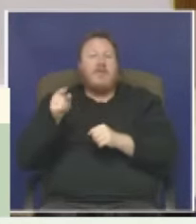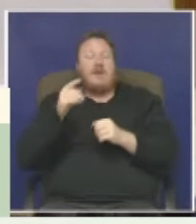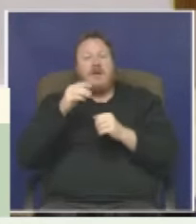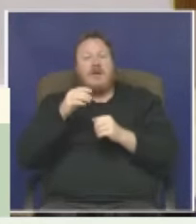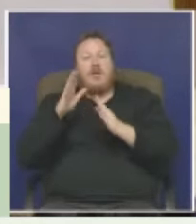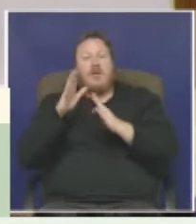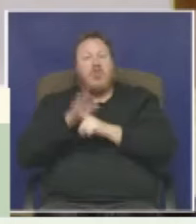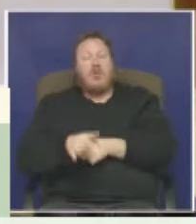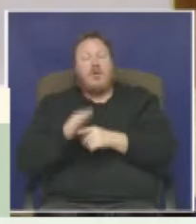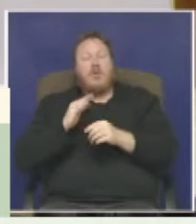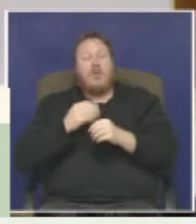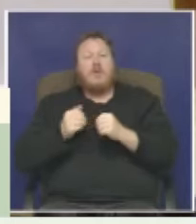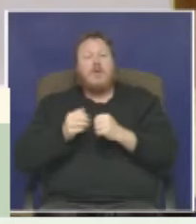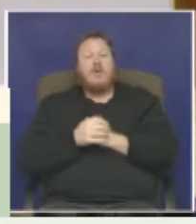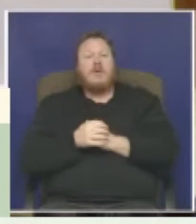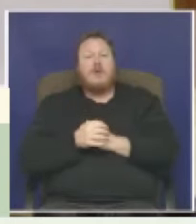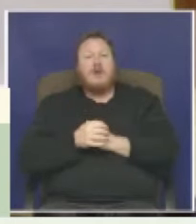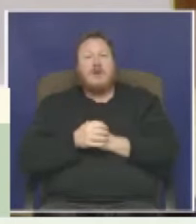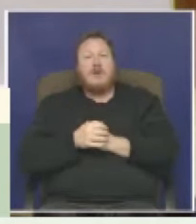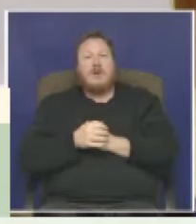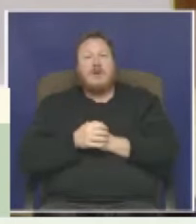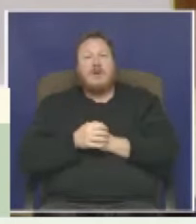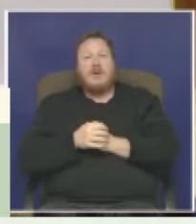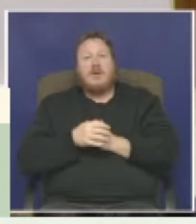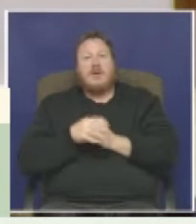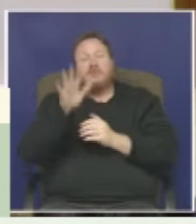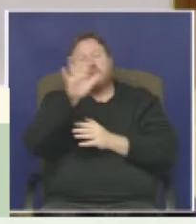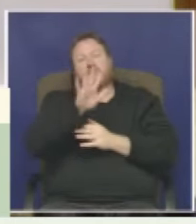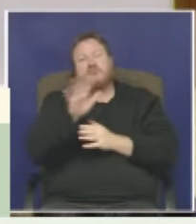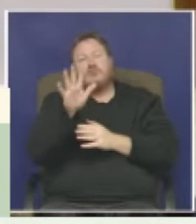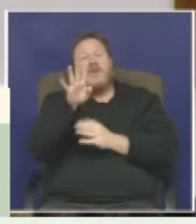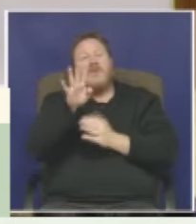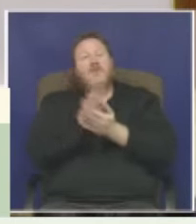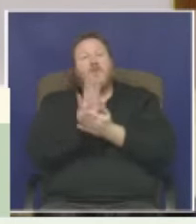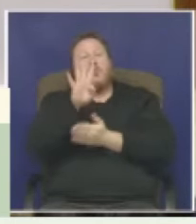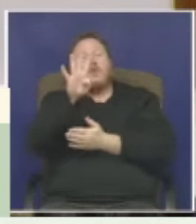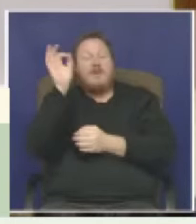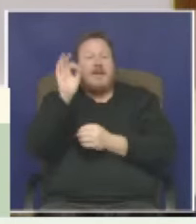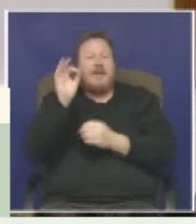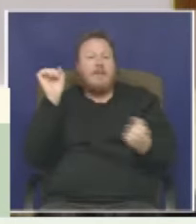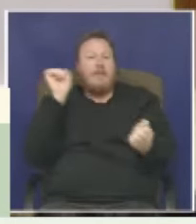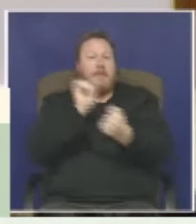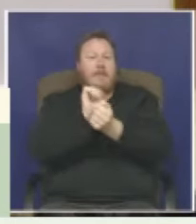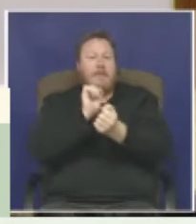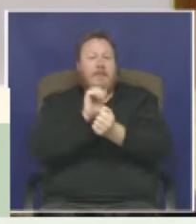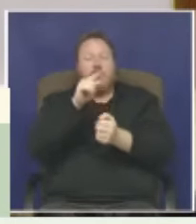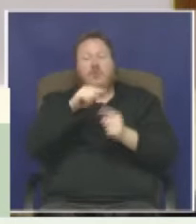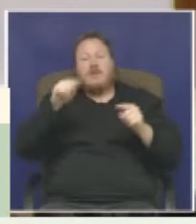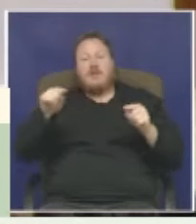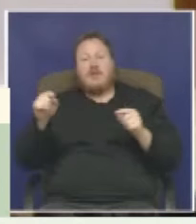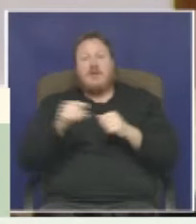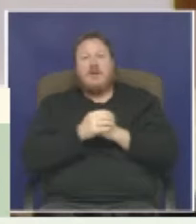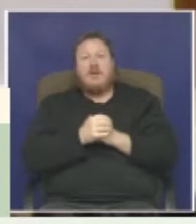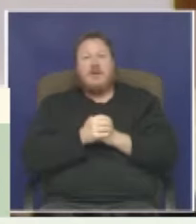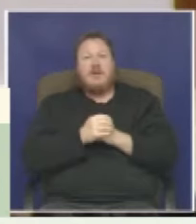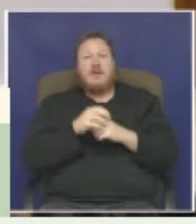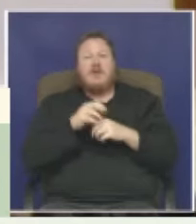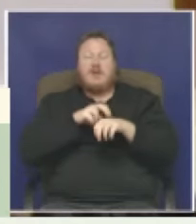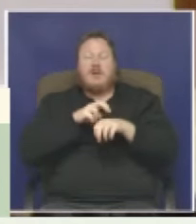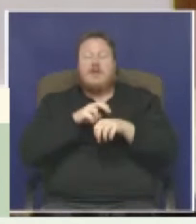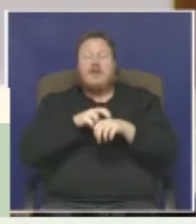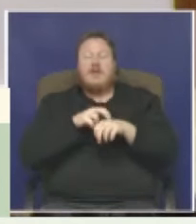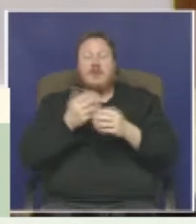poor conviction rate of around 14%, do you agree that better cooperation of all crime-fighting